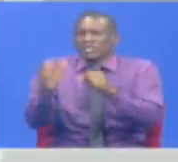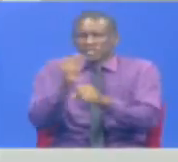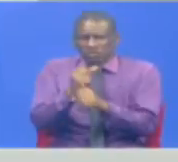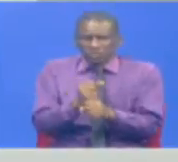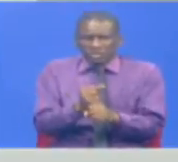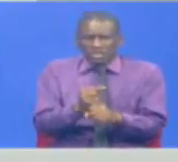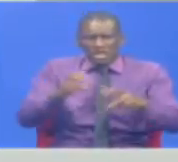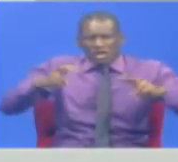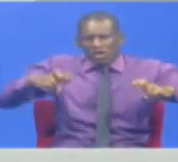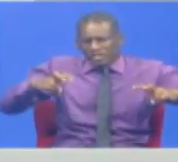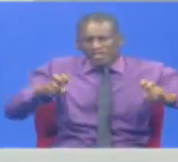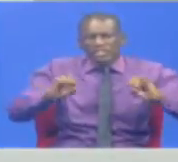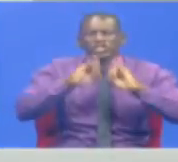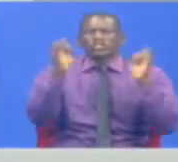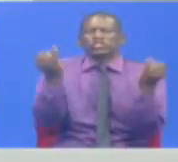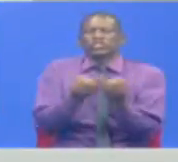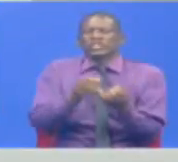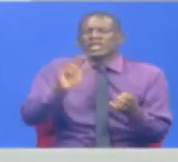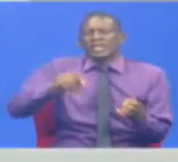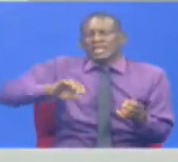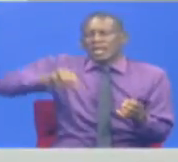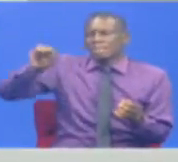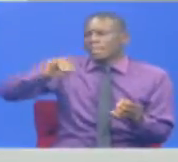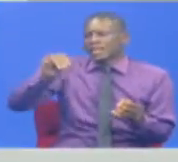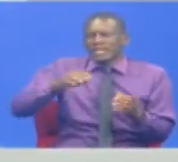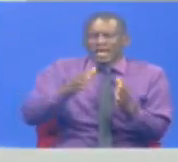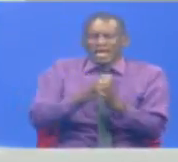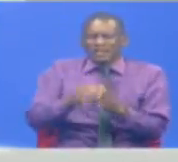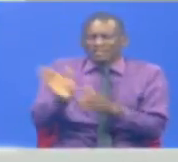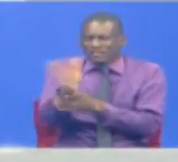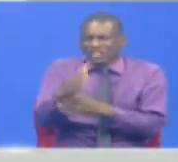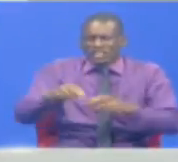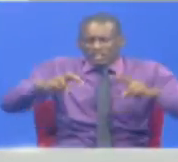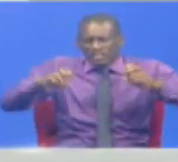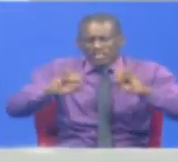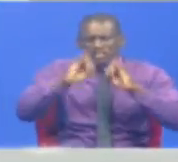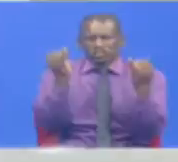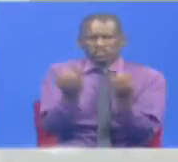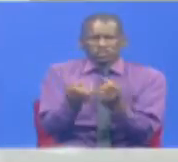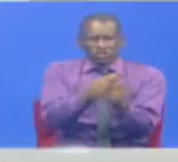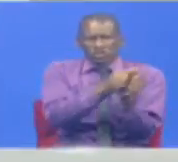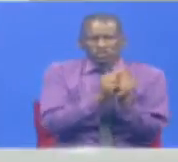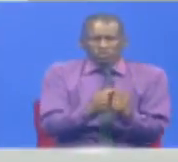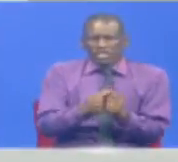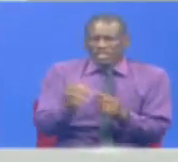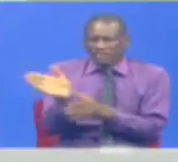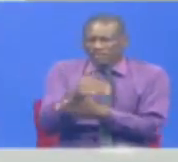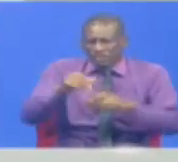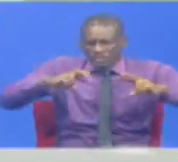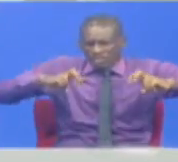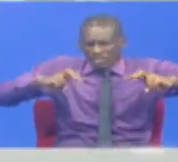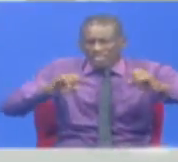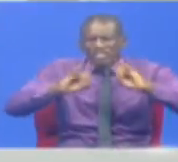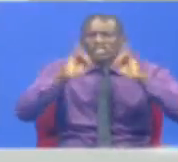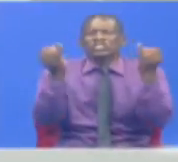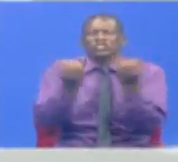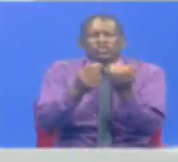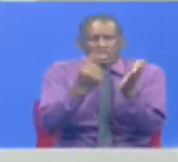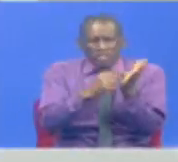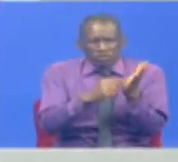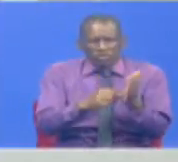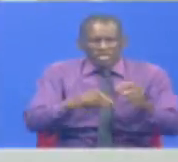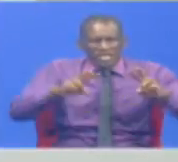research institutes, Kenya Marine and Fisheries Research Institute, together with the Fisheries Research Institute in Uganda, the